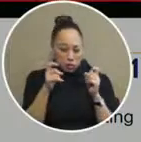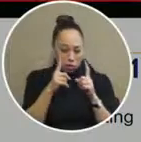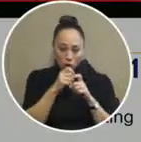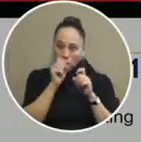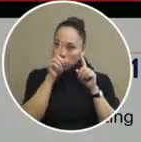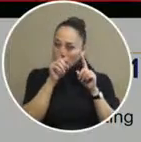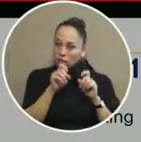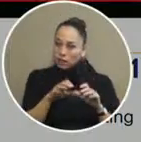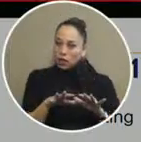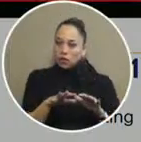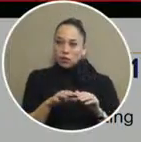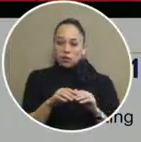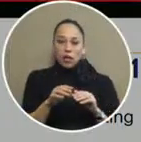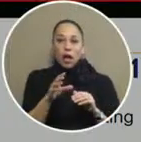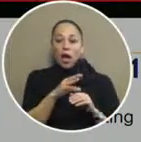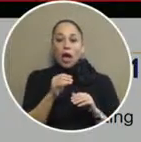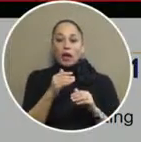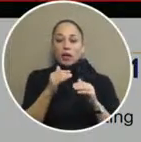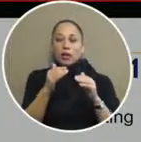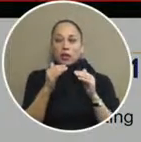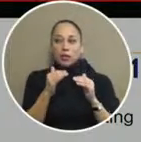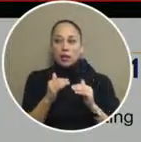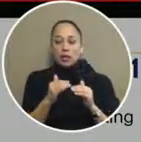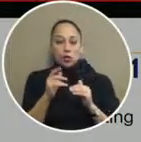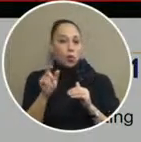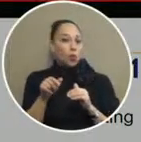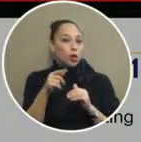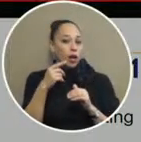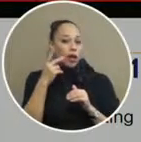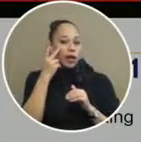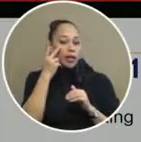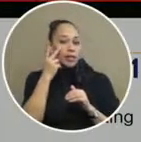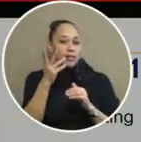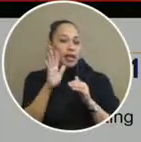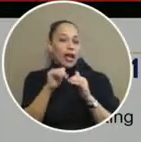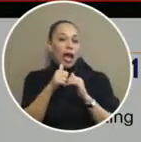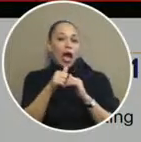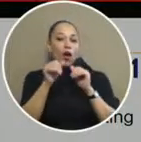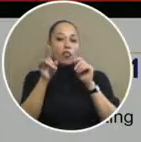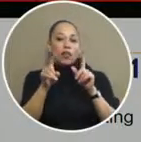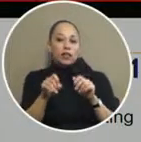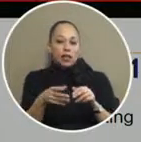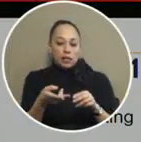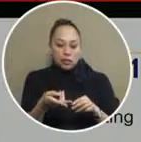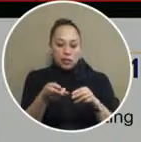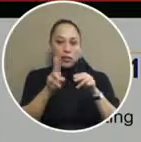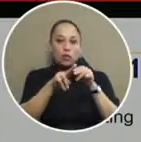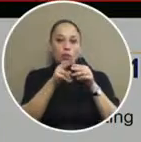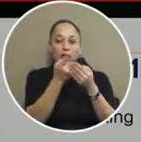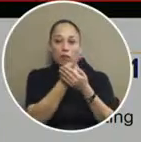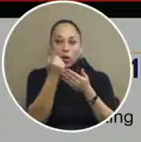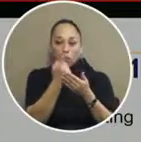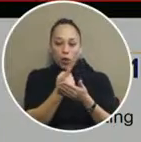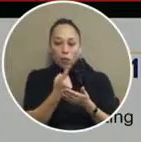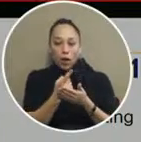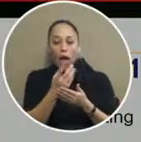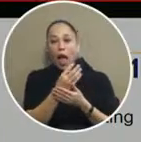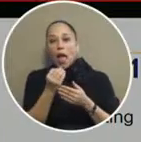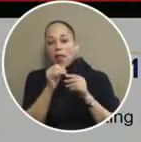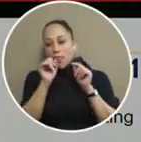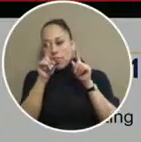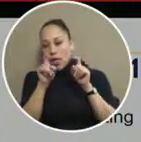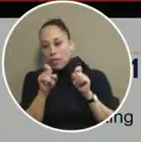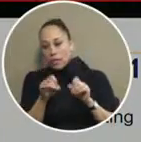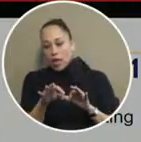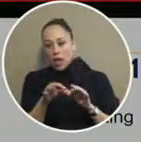testing. And in the next graph, we're going to be seeing how the testing has increased by week. and the tests that